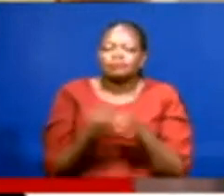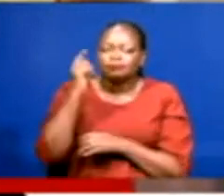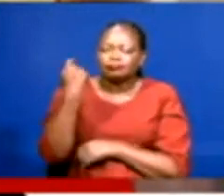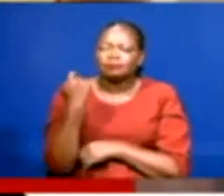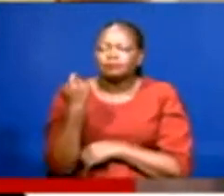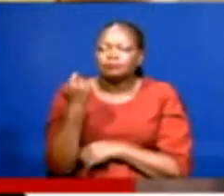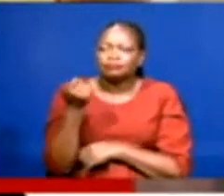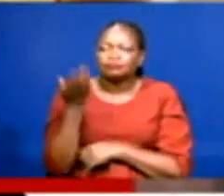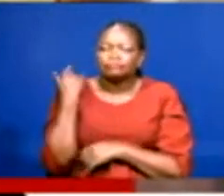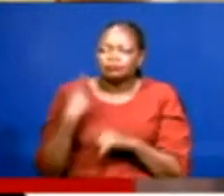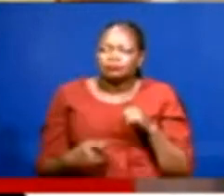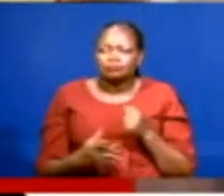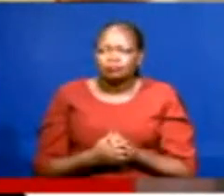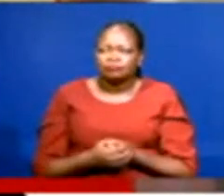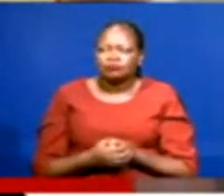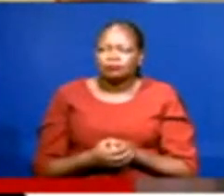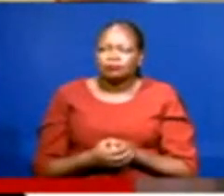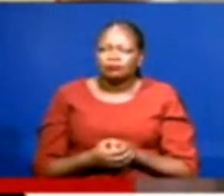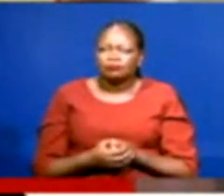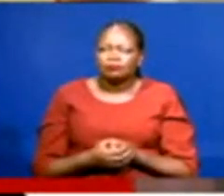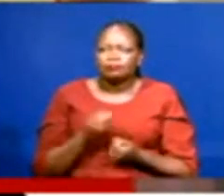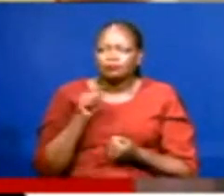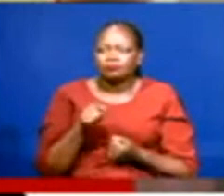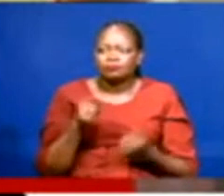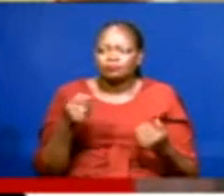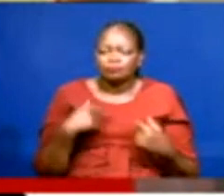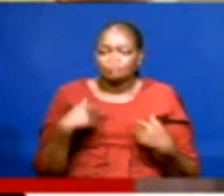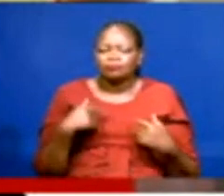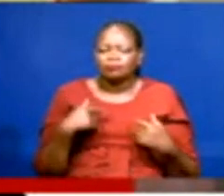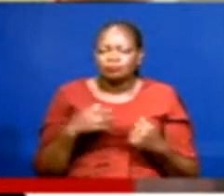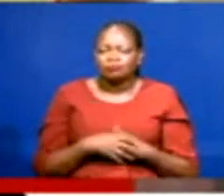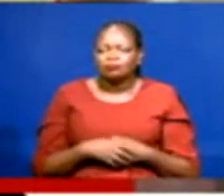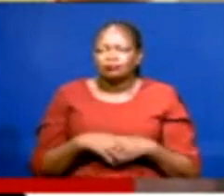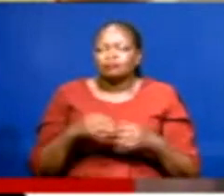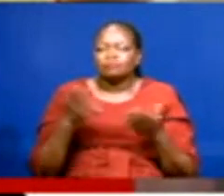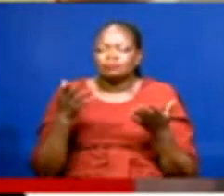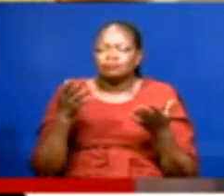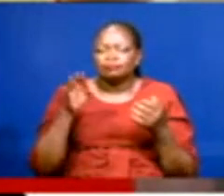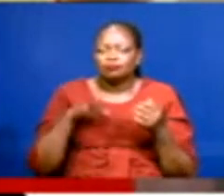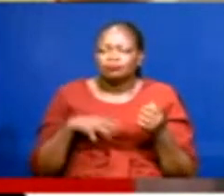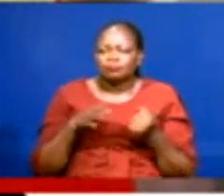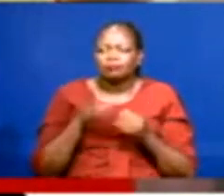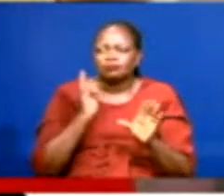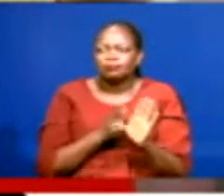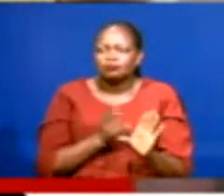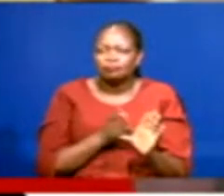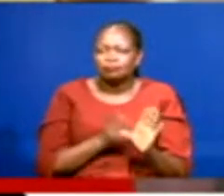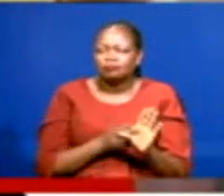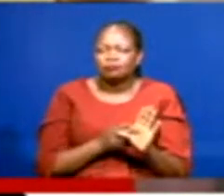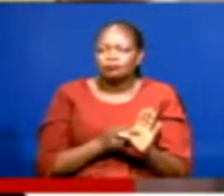early last year. The platform has the potential to accelerate women participation